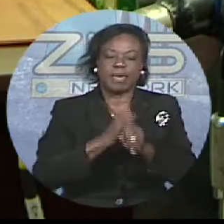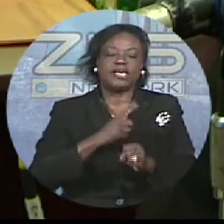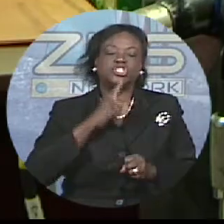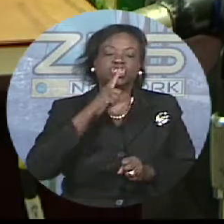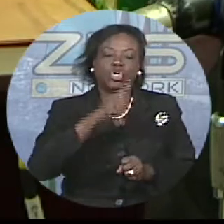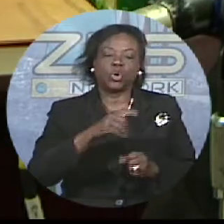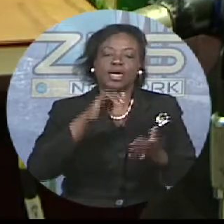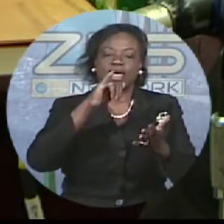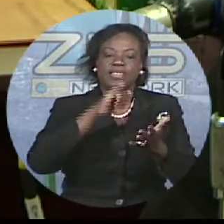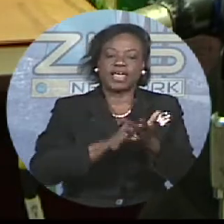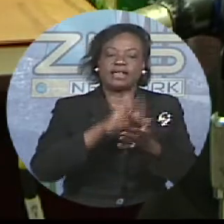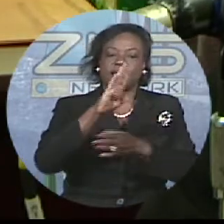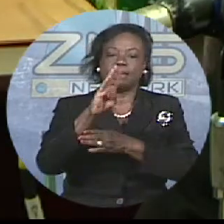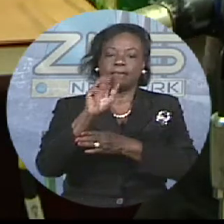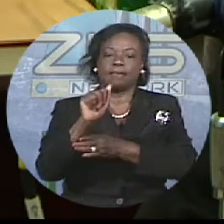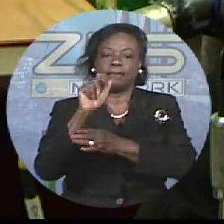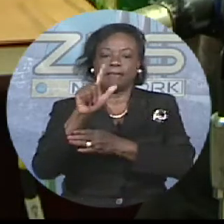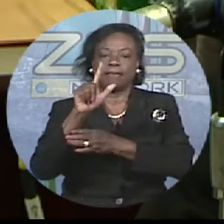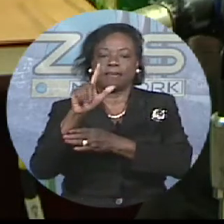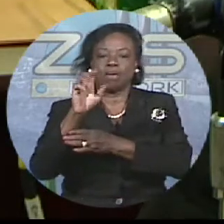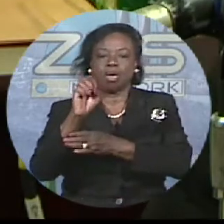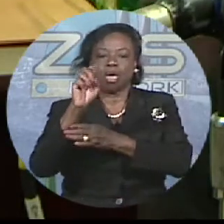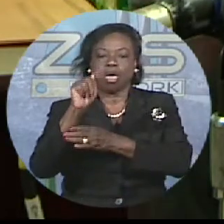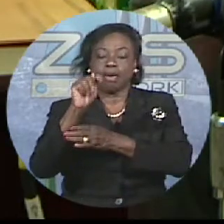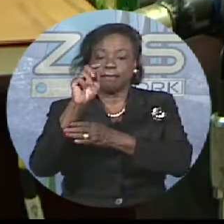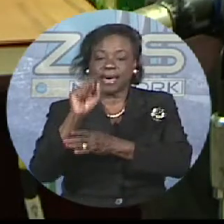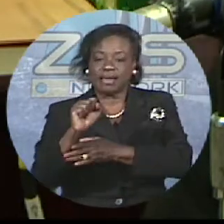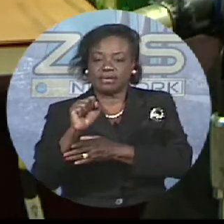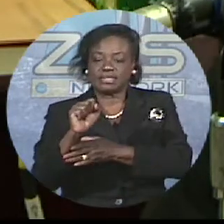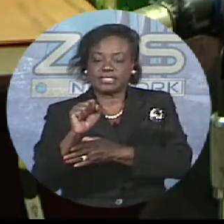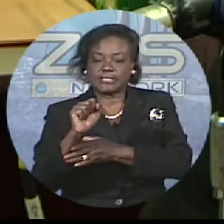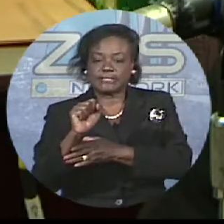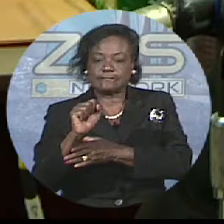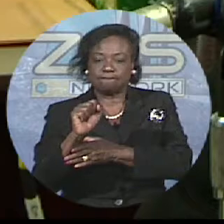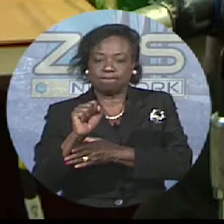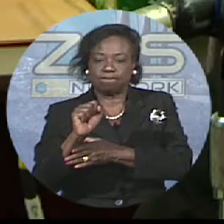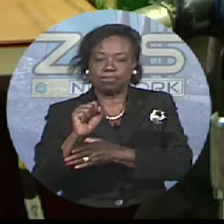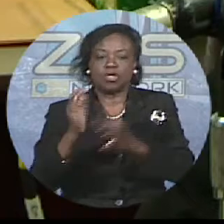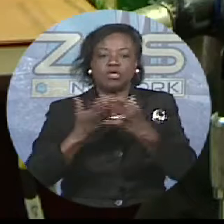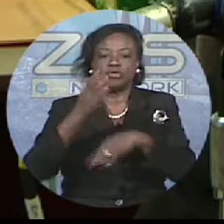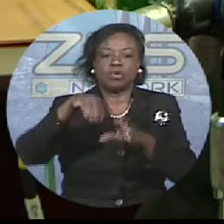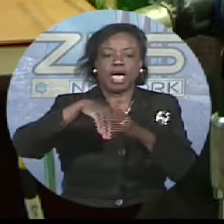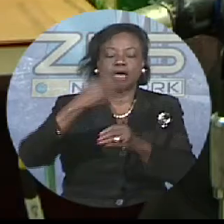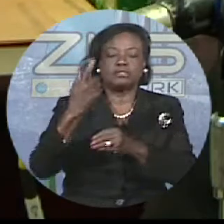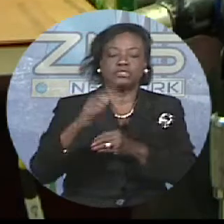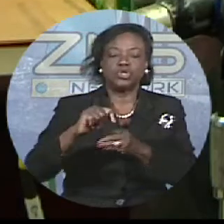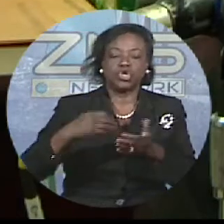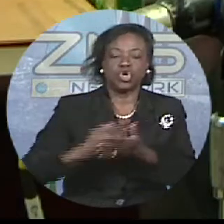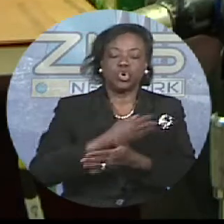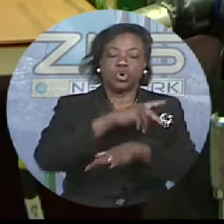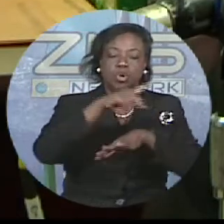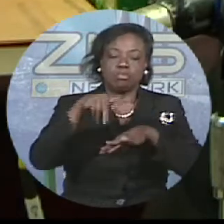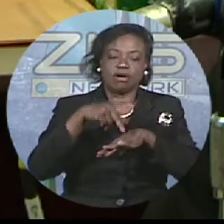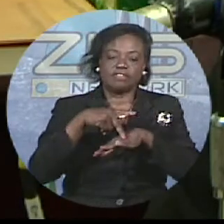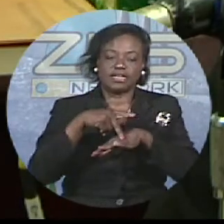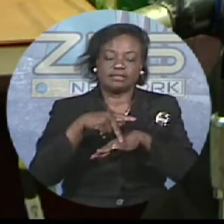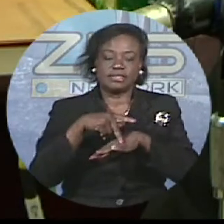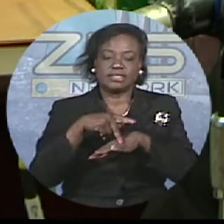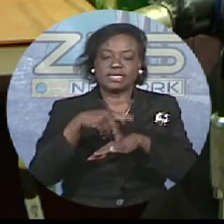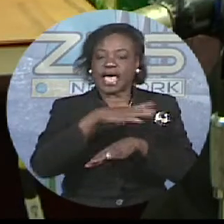ballots and the equipment required for the conduct of the elections throughout New Providence or the